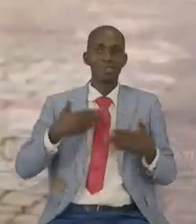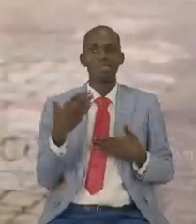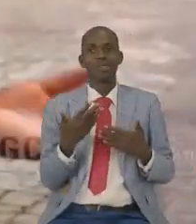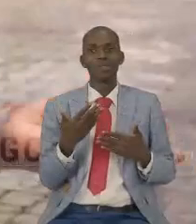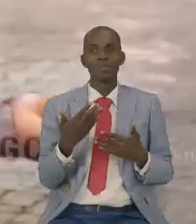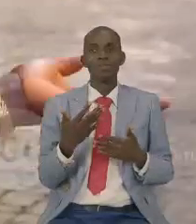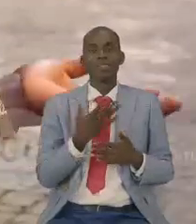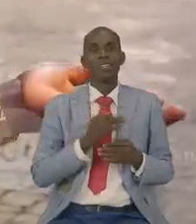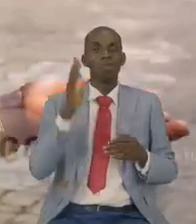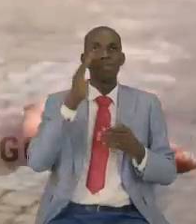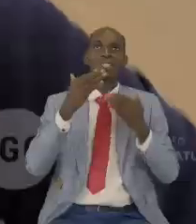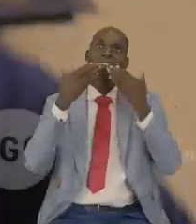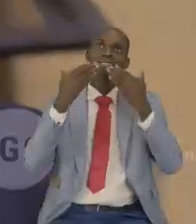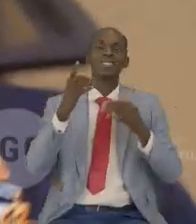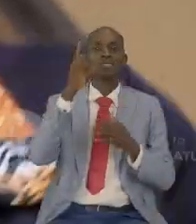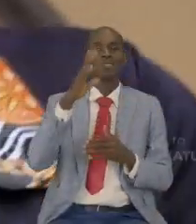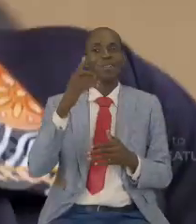Lord done for me.